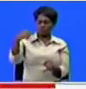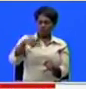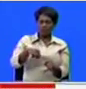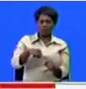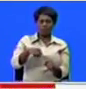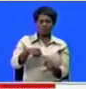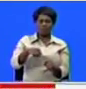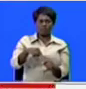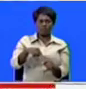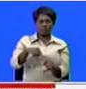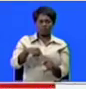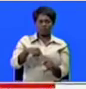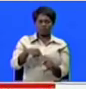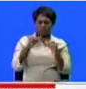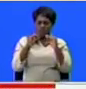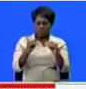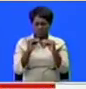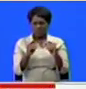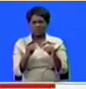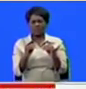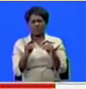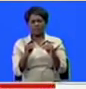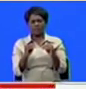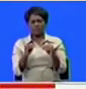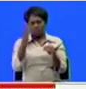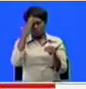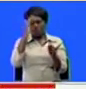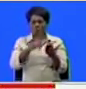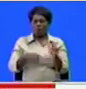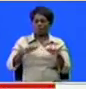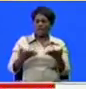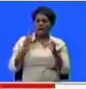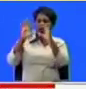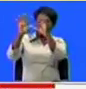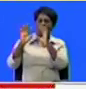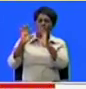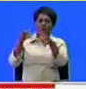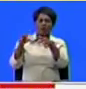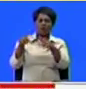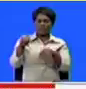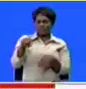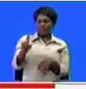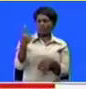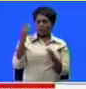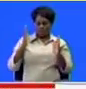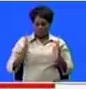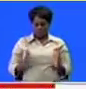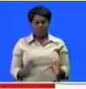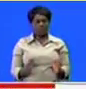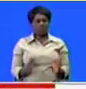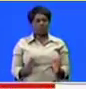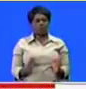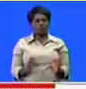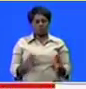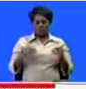them, show them what One Die For All camp is all about, and really just excited to be working with them all week. Well, he's just one of the guys in there with the